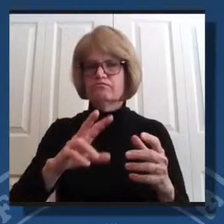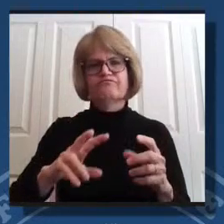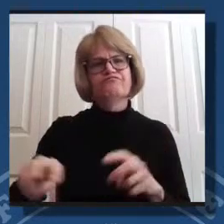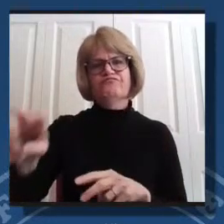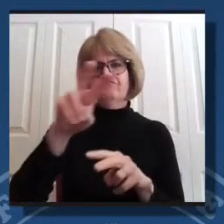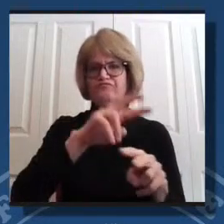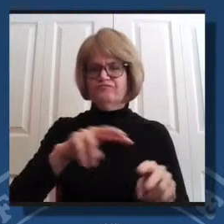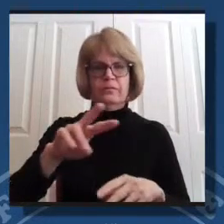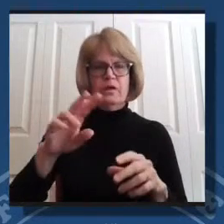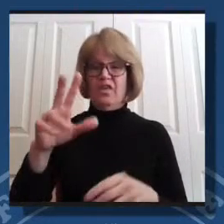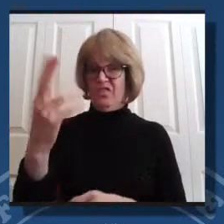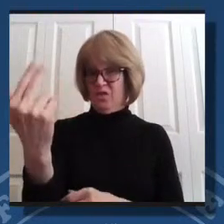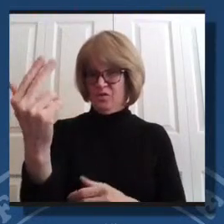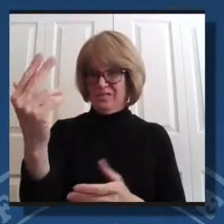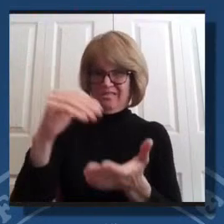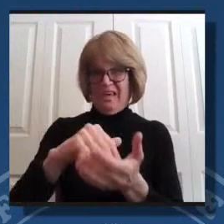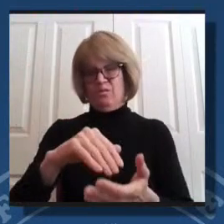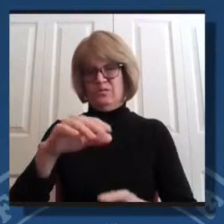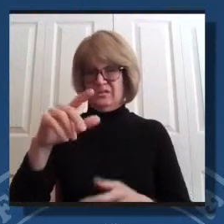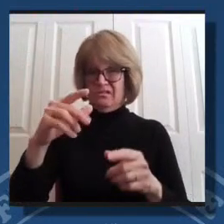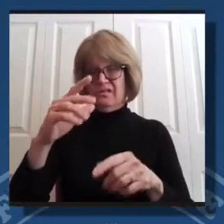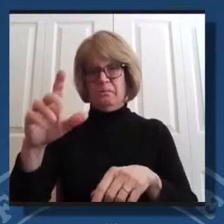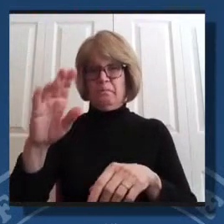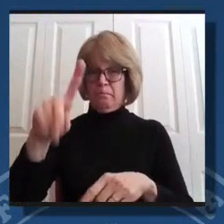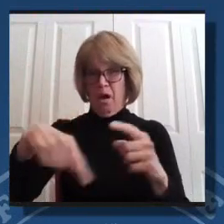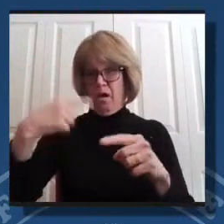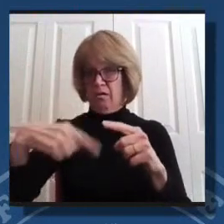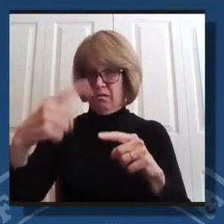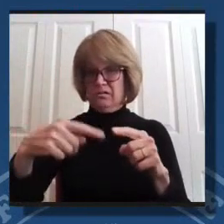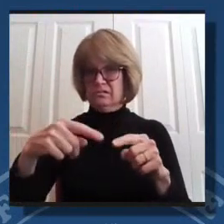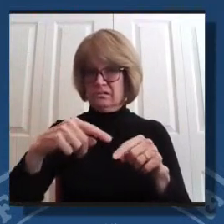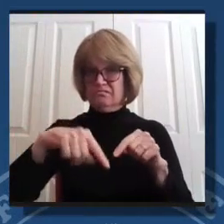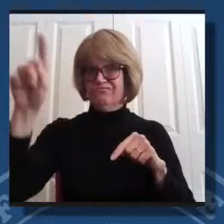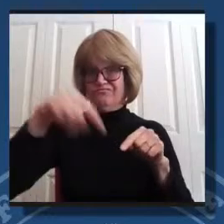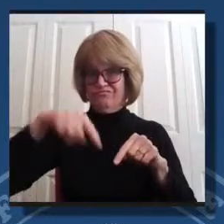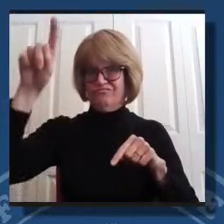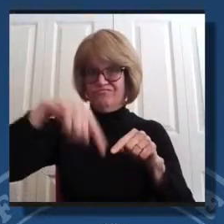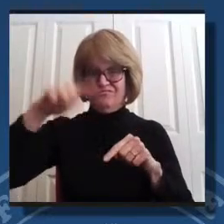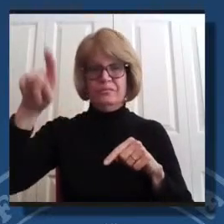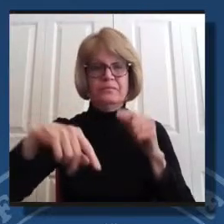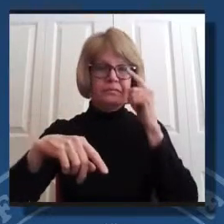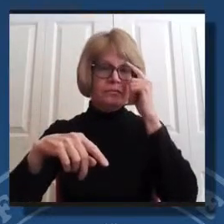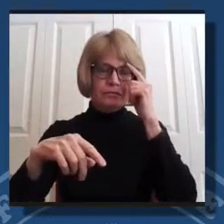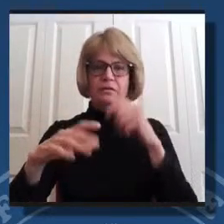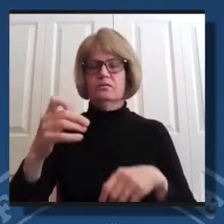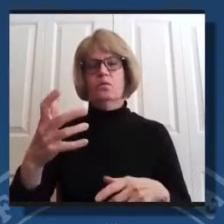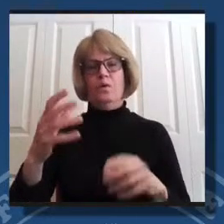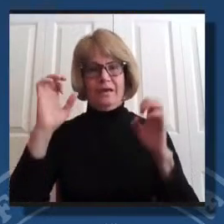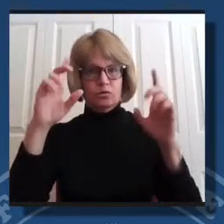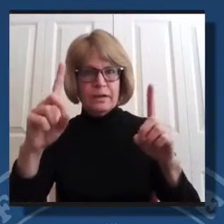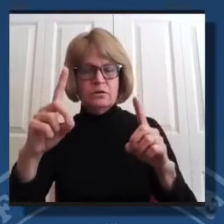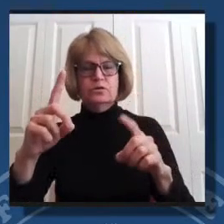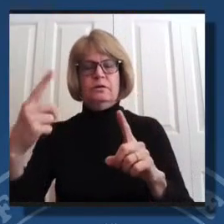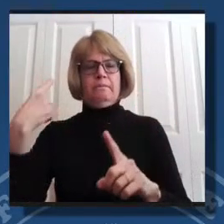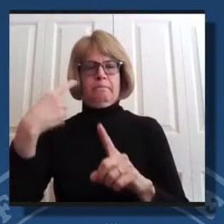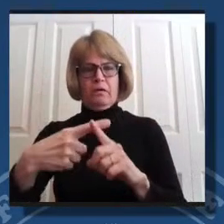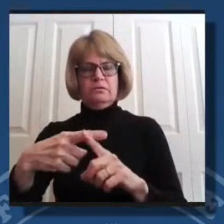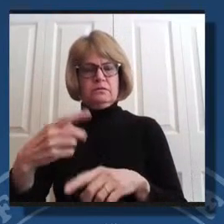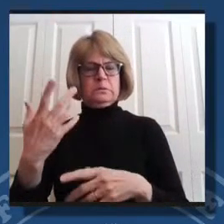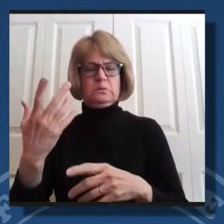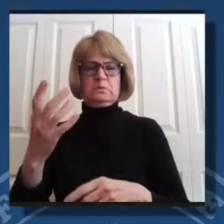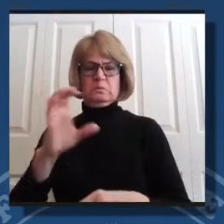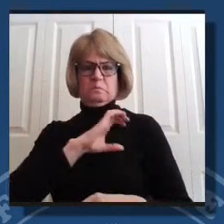lane miles of roadway in our state. By implementing a statewide traffic education and enforcement unit dedicated to full-time